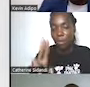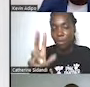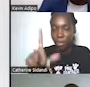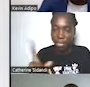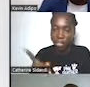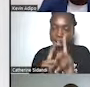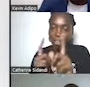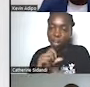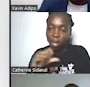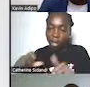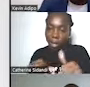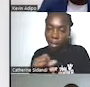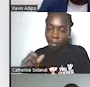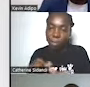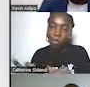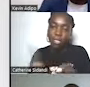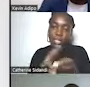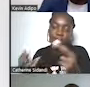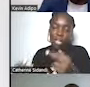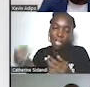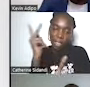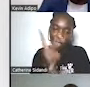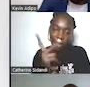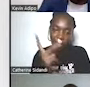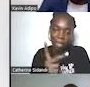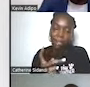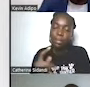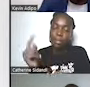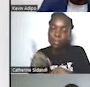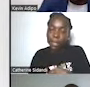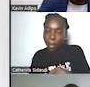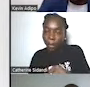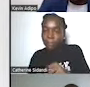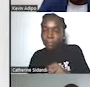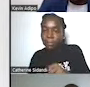about retention rates. He has talked about